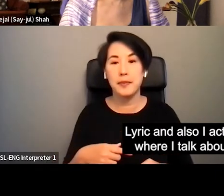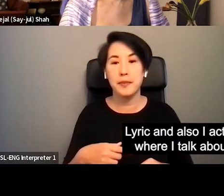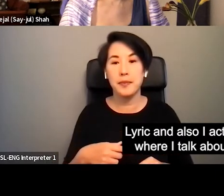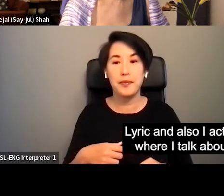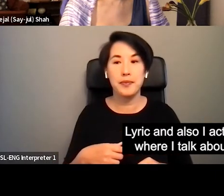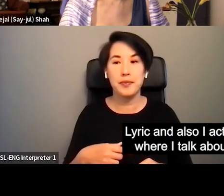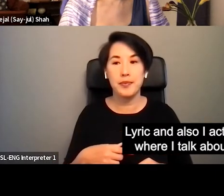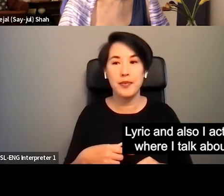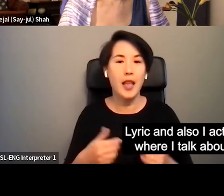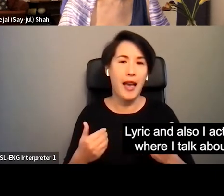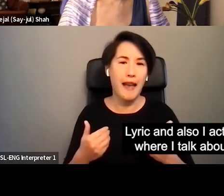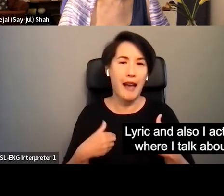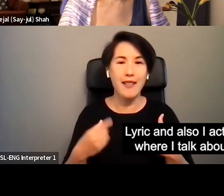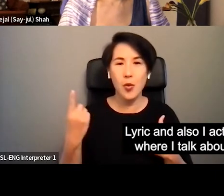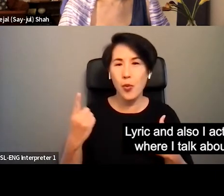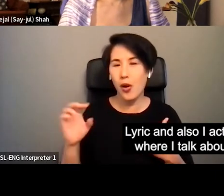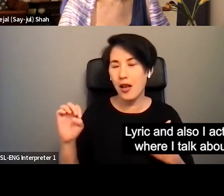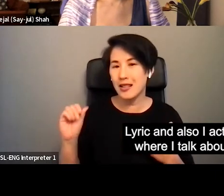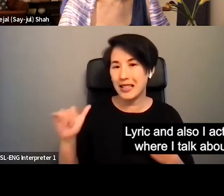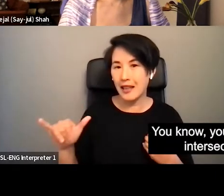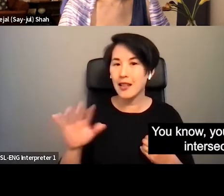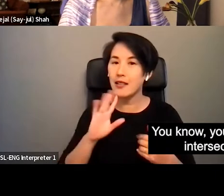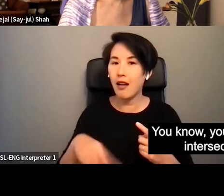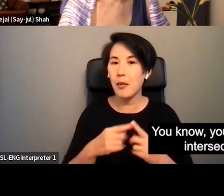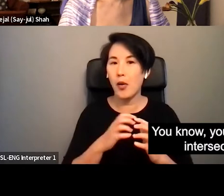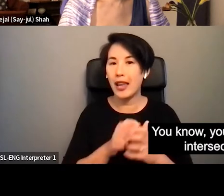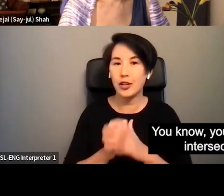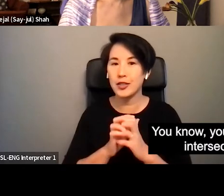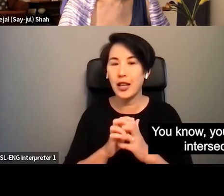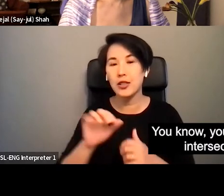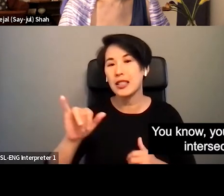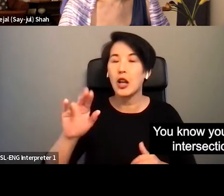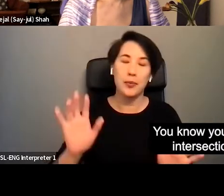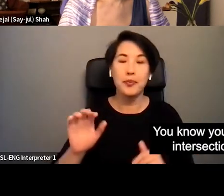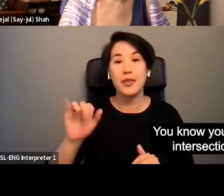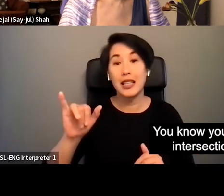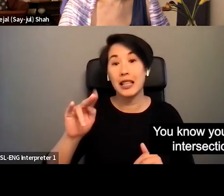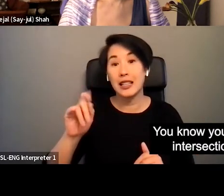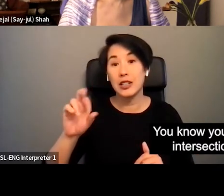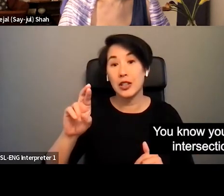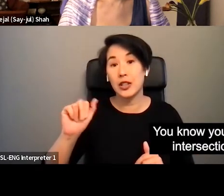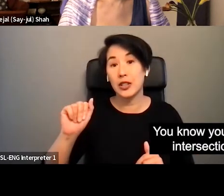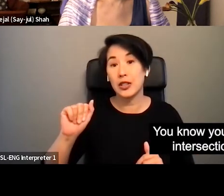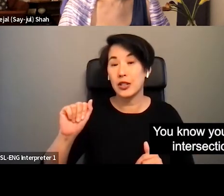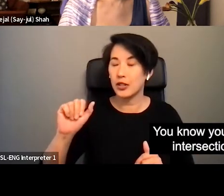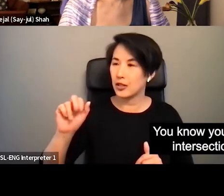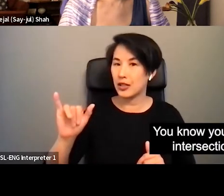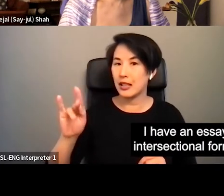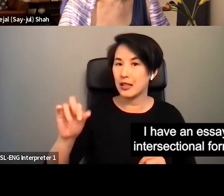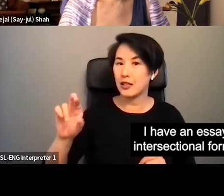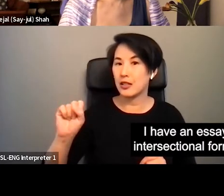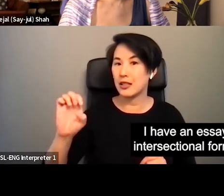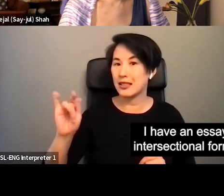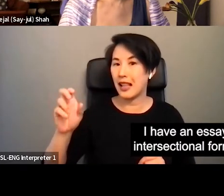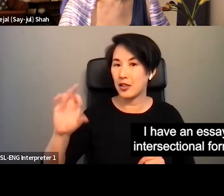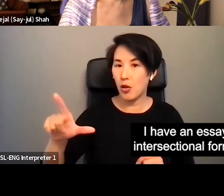I have an essay where I talk about intersectional form. You know, you had asked about intersectional identities. I have an essay where I talk